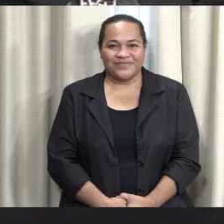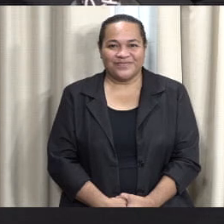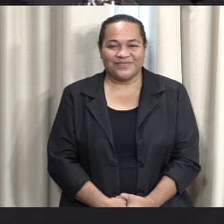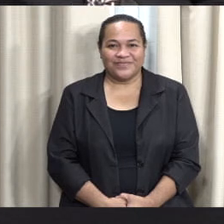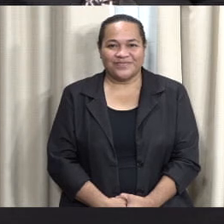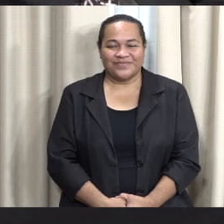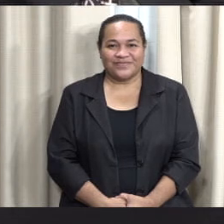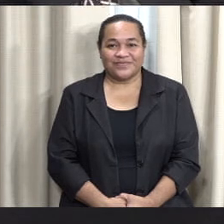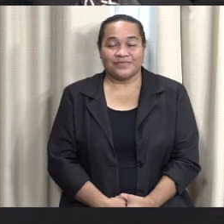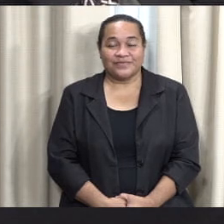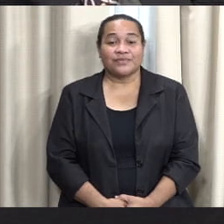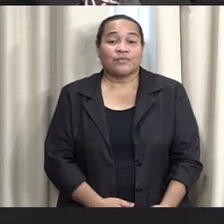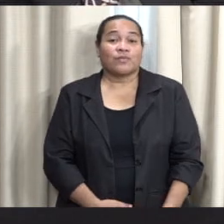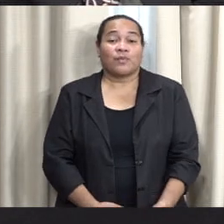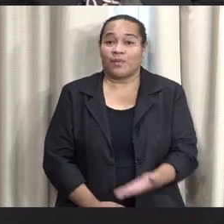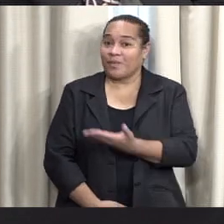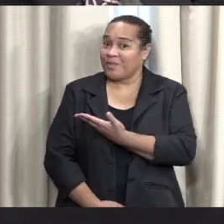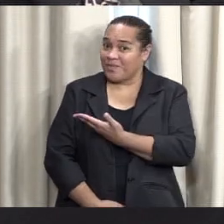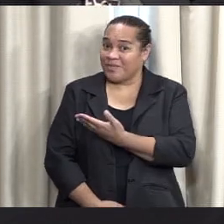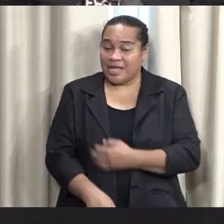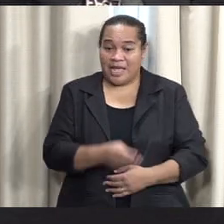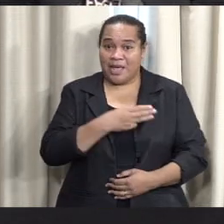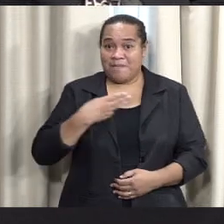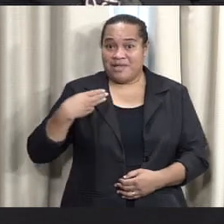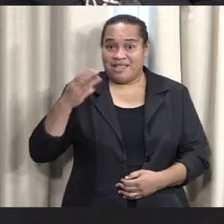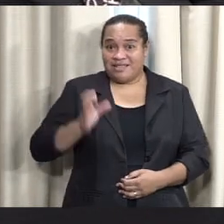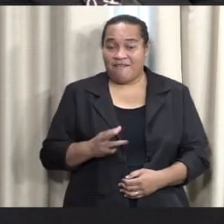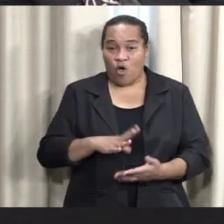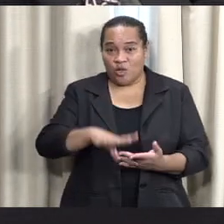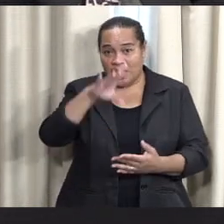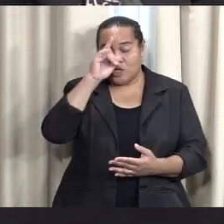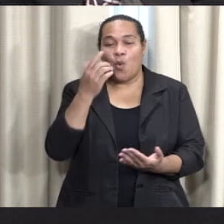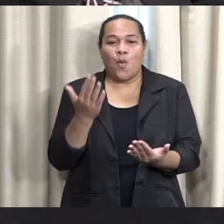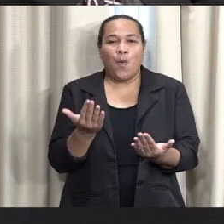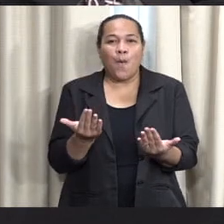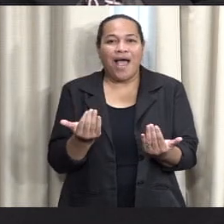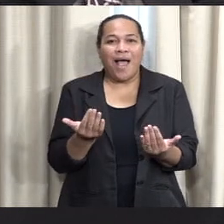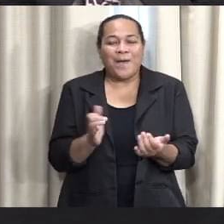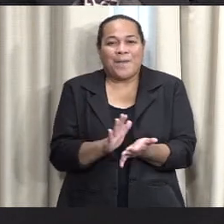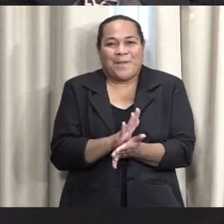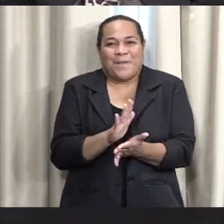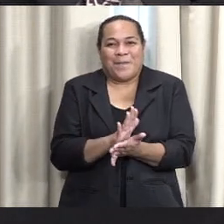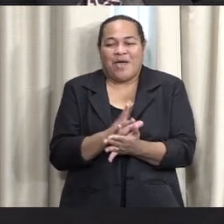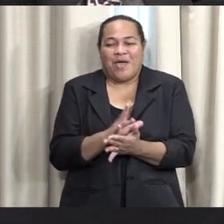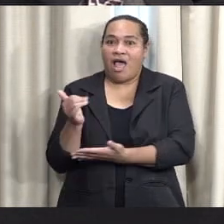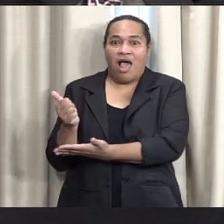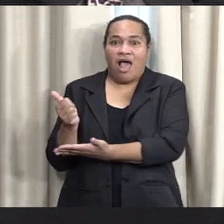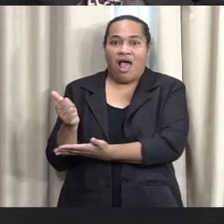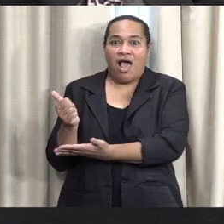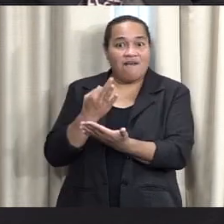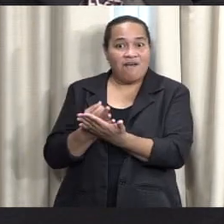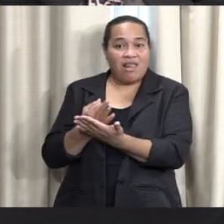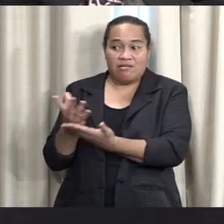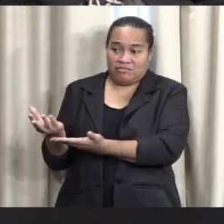From the Ministry of Education side of things, we welcome the assistance that has been rendered in